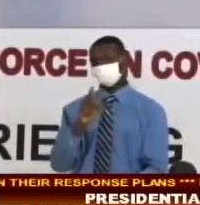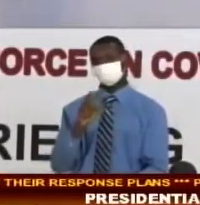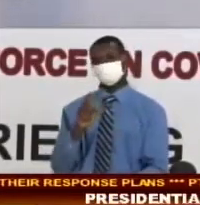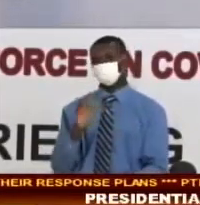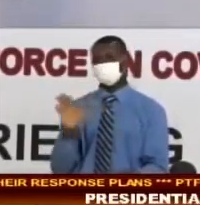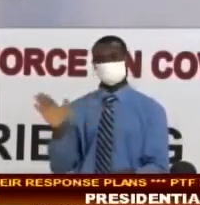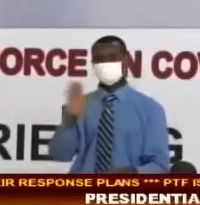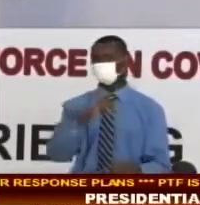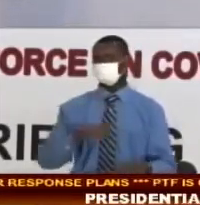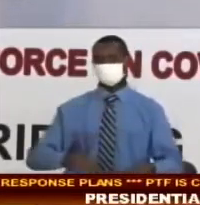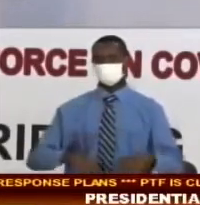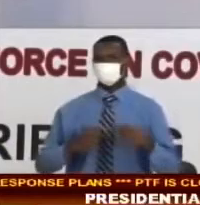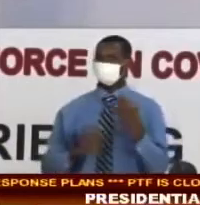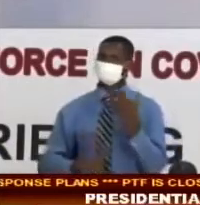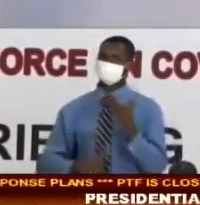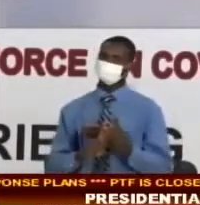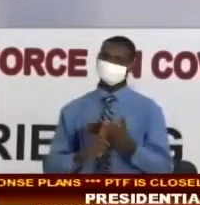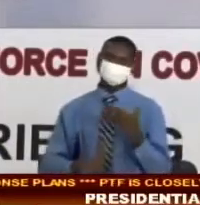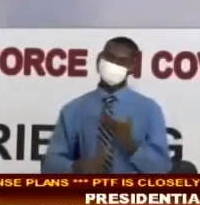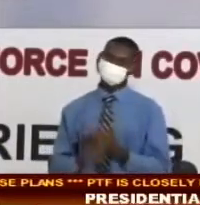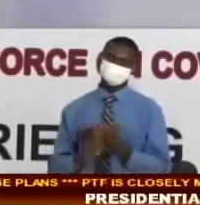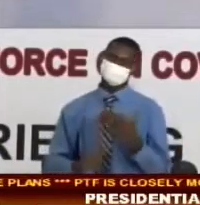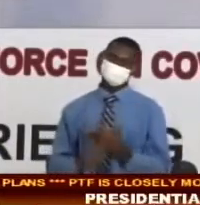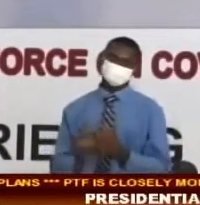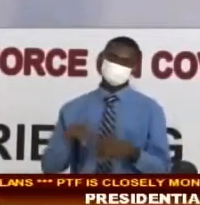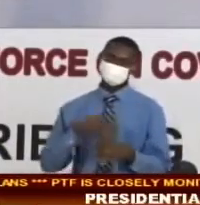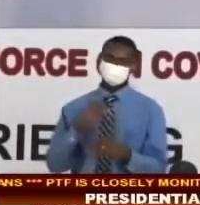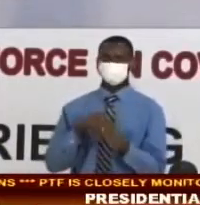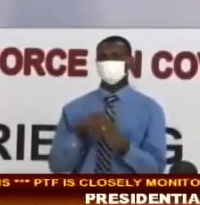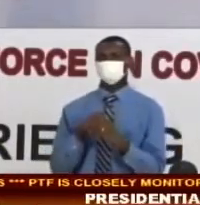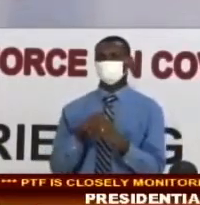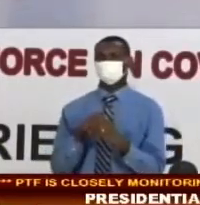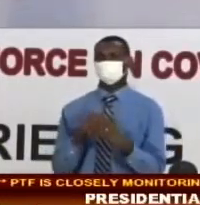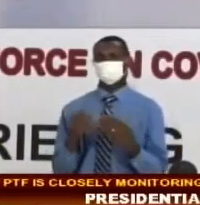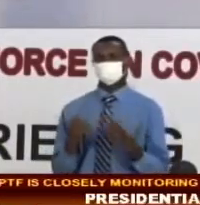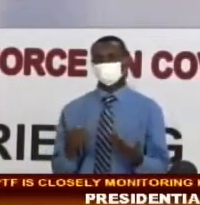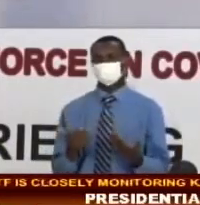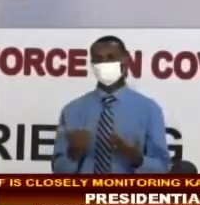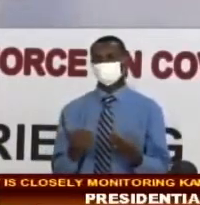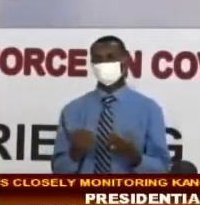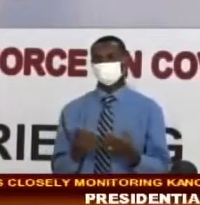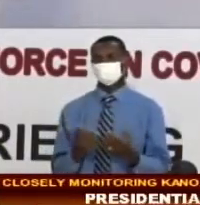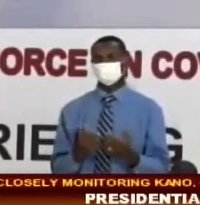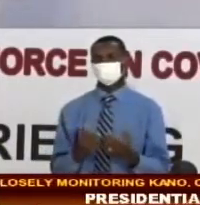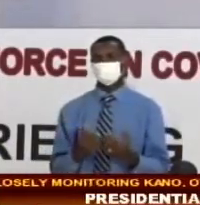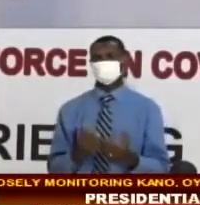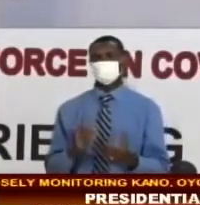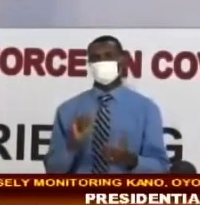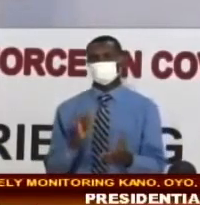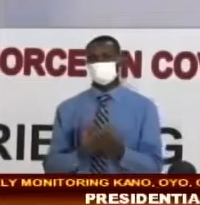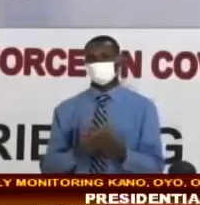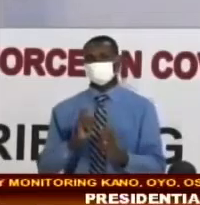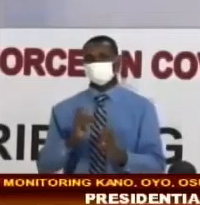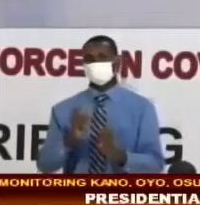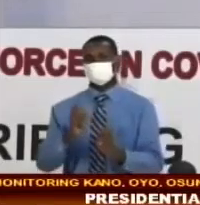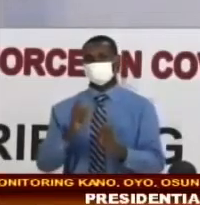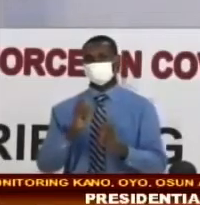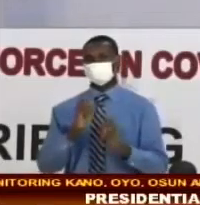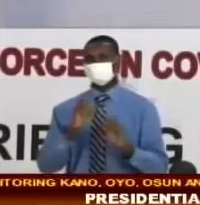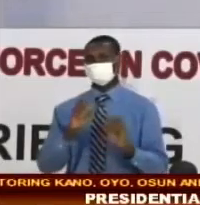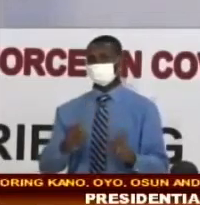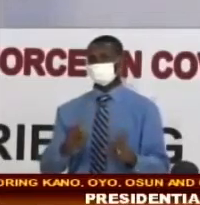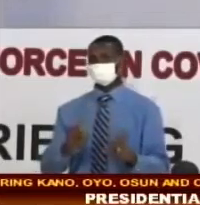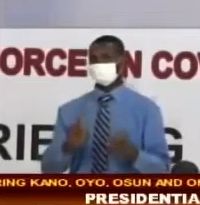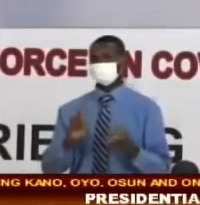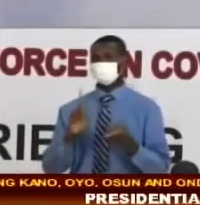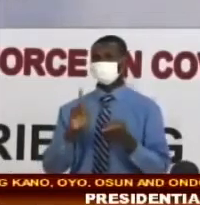risk, also as much at risk as the health workers. And this also gives the opportunity to please